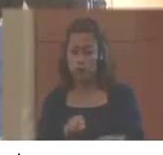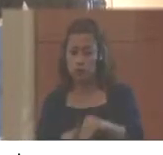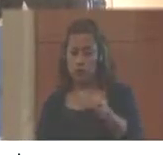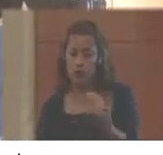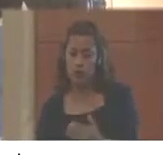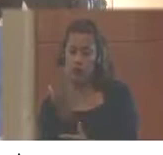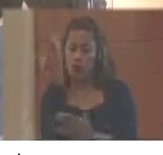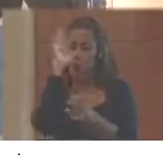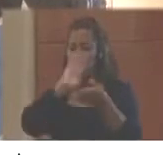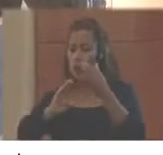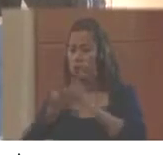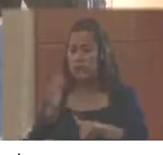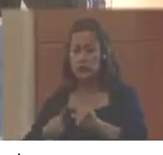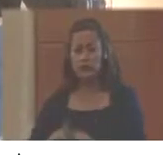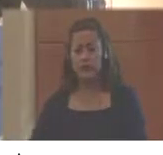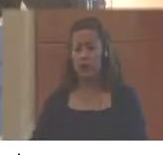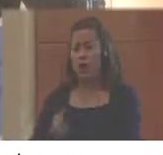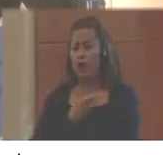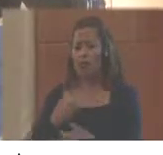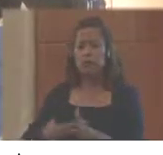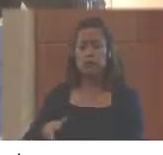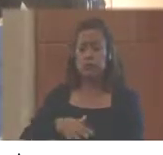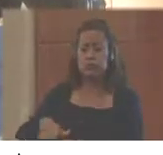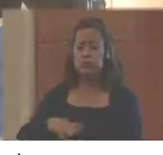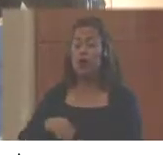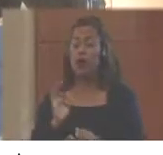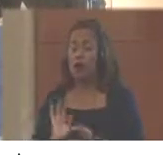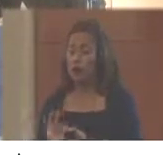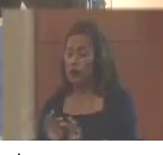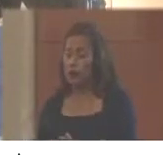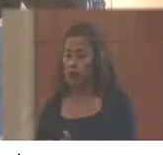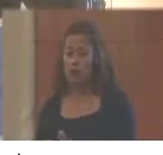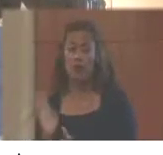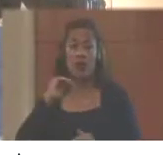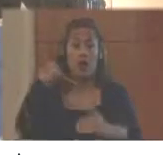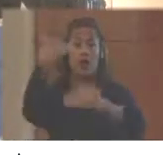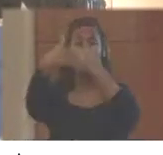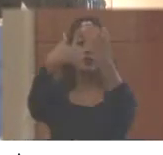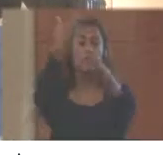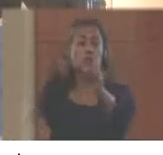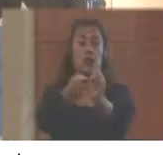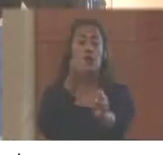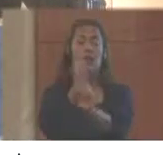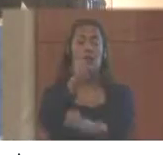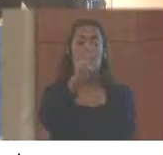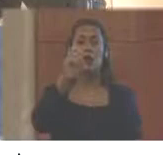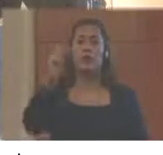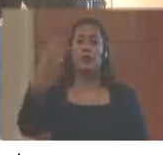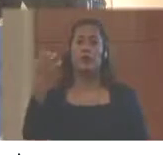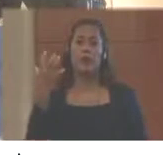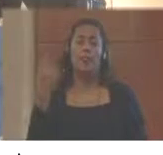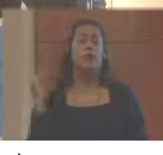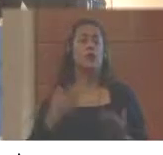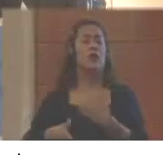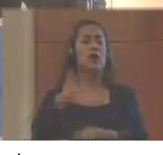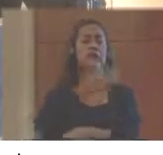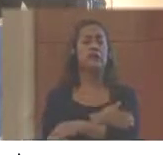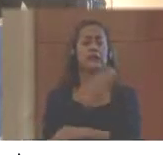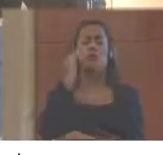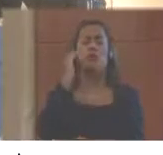the resilience increase vis-a-vis the disasters until we are at in 2015